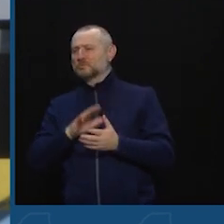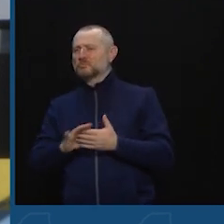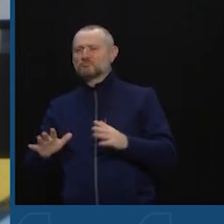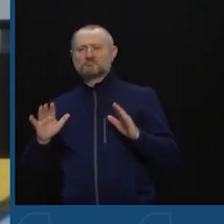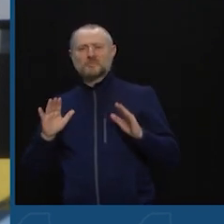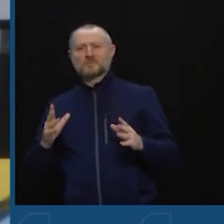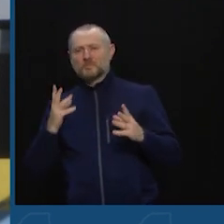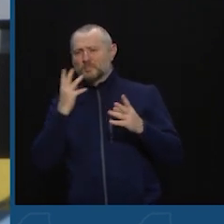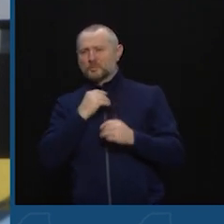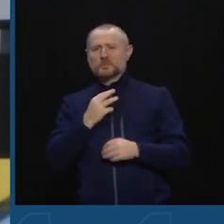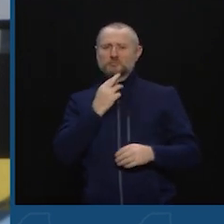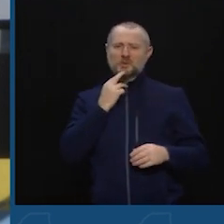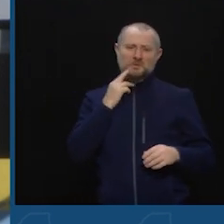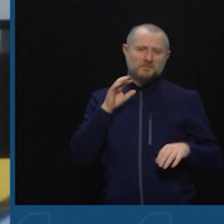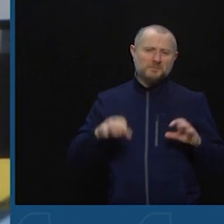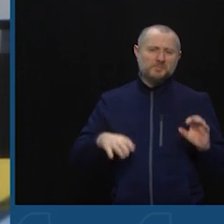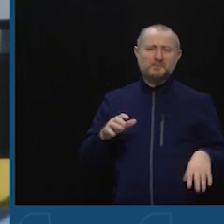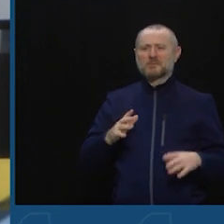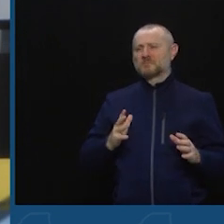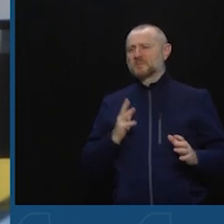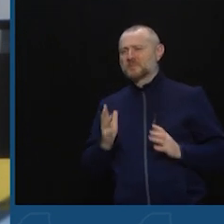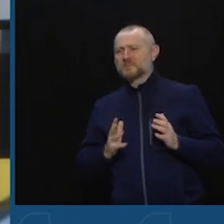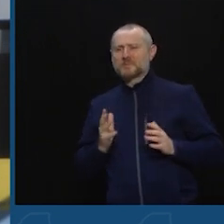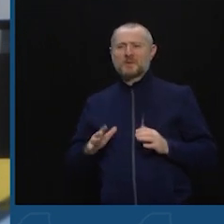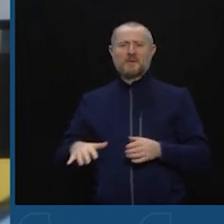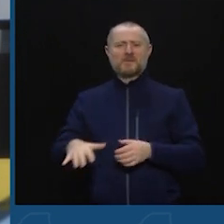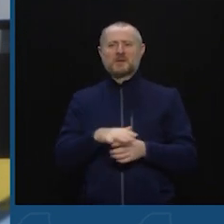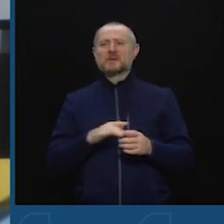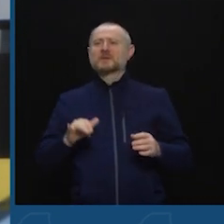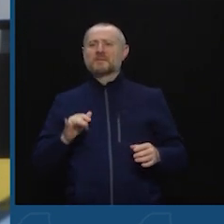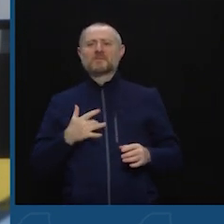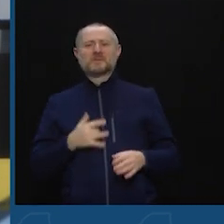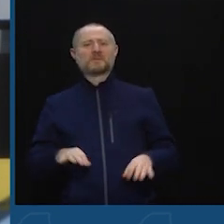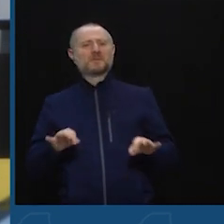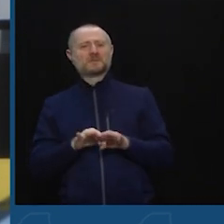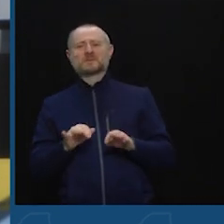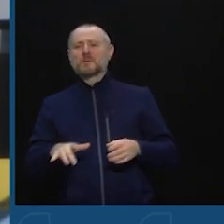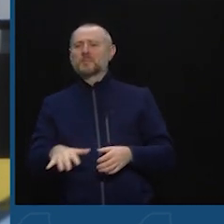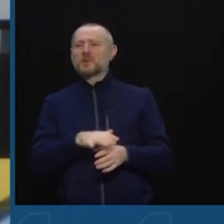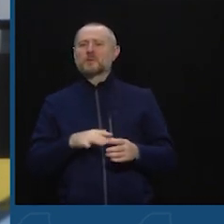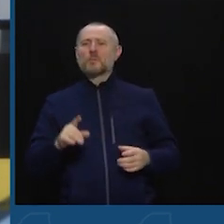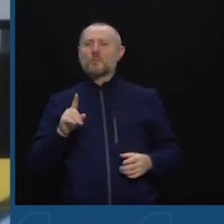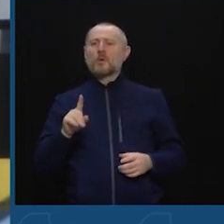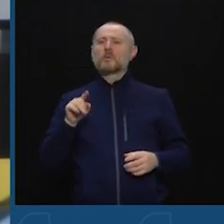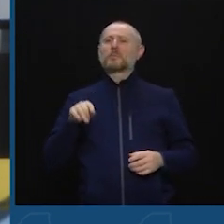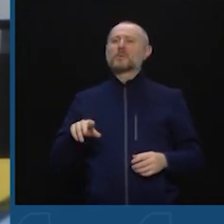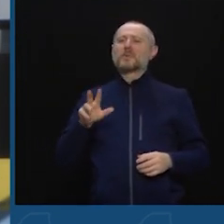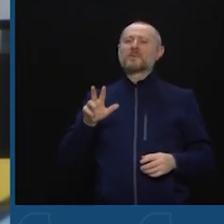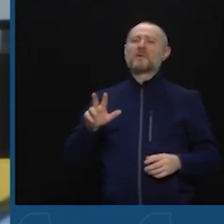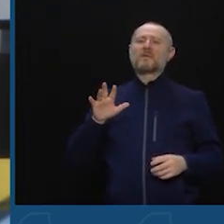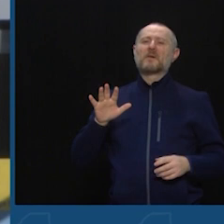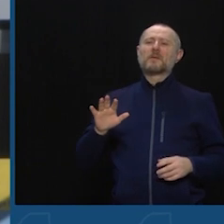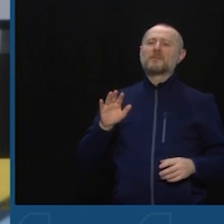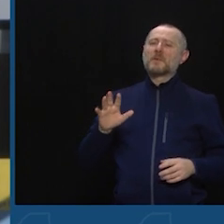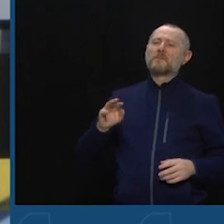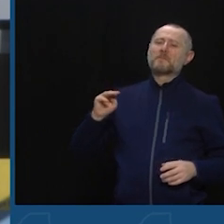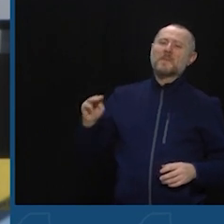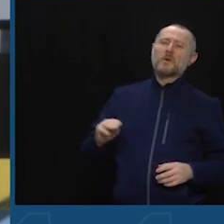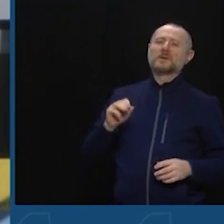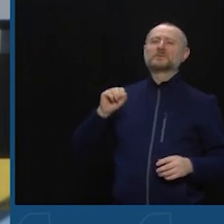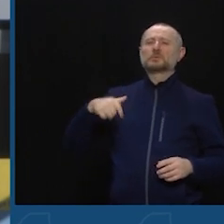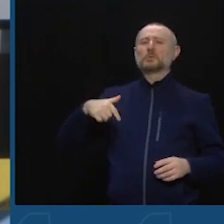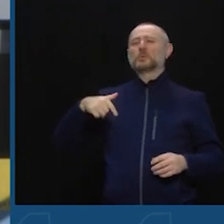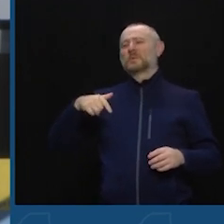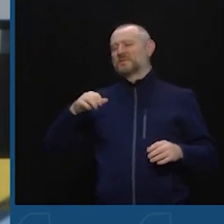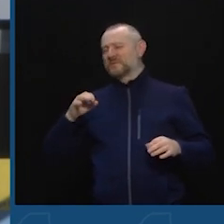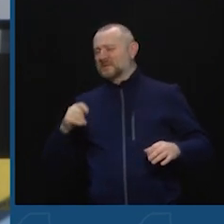and restaurants, and just making people feel that this place is so significant. 1.35 million square feet. That's a lot of square feet. That's a lot